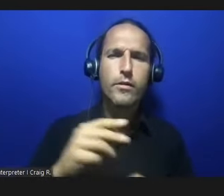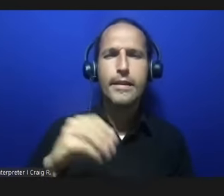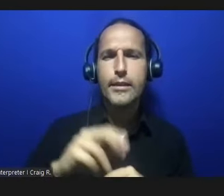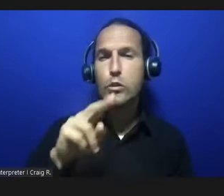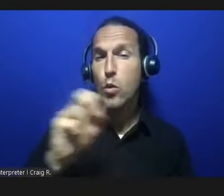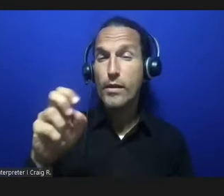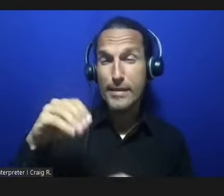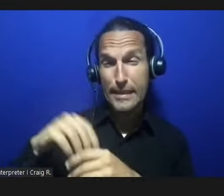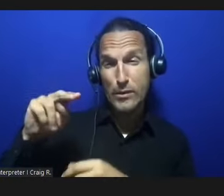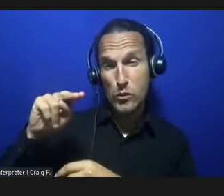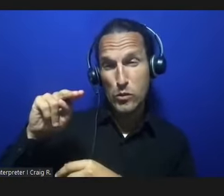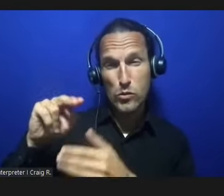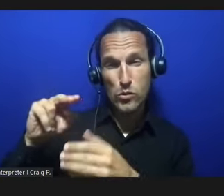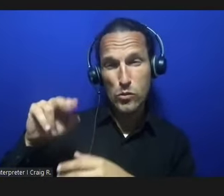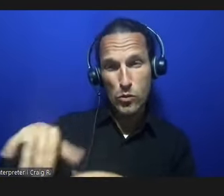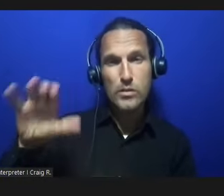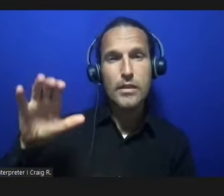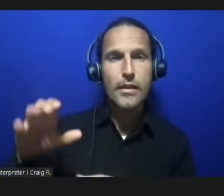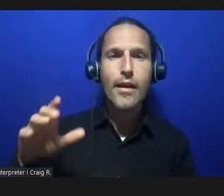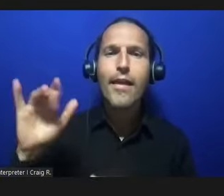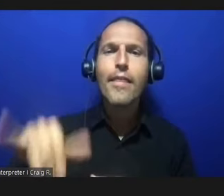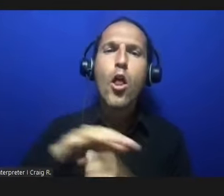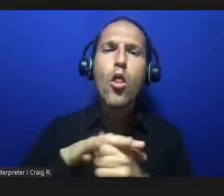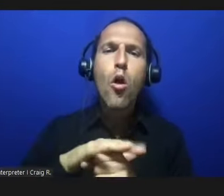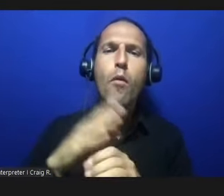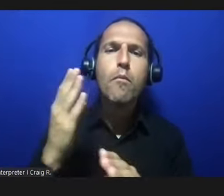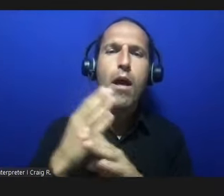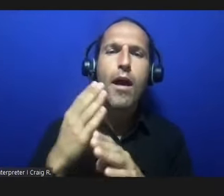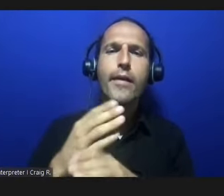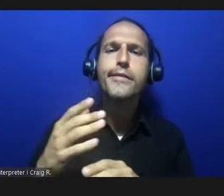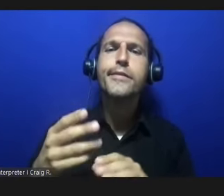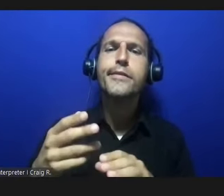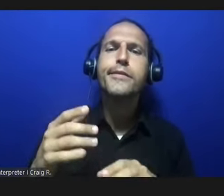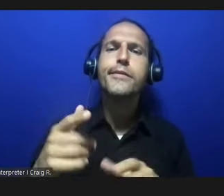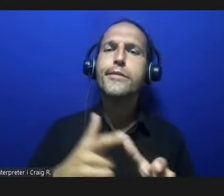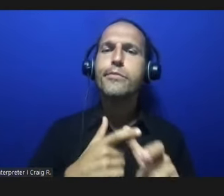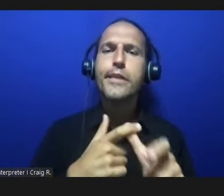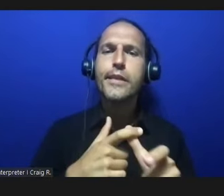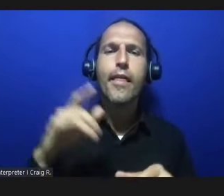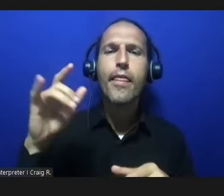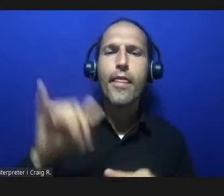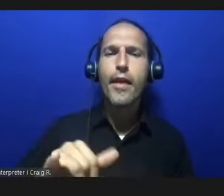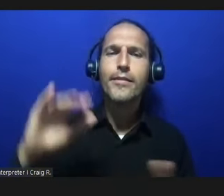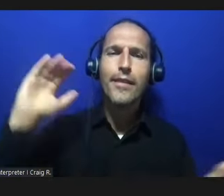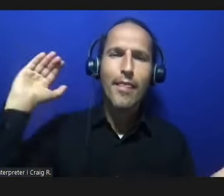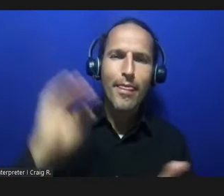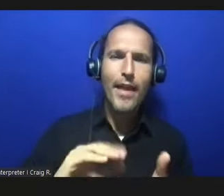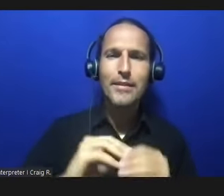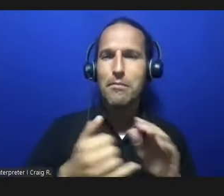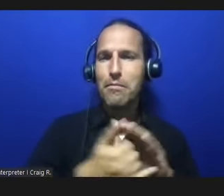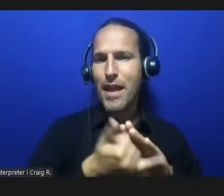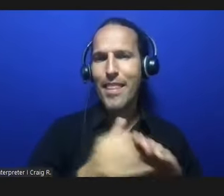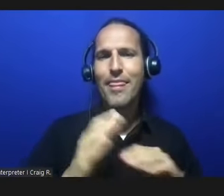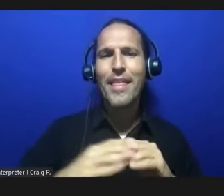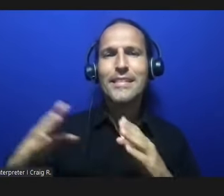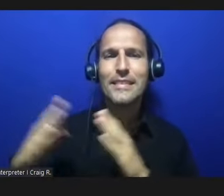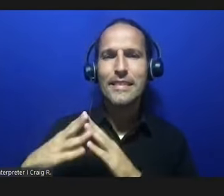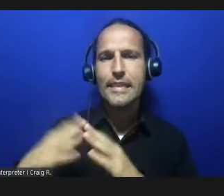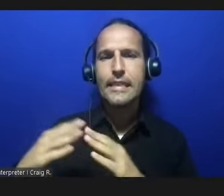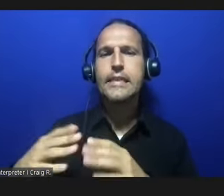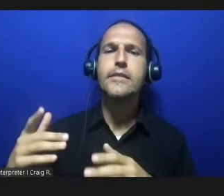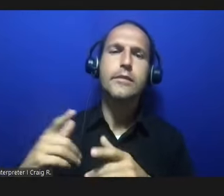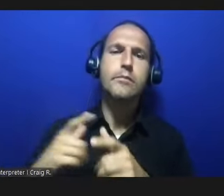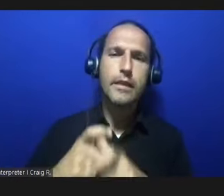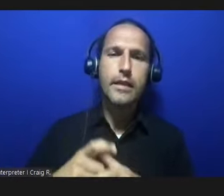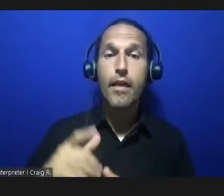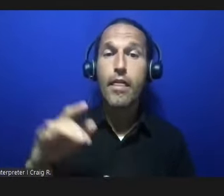States. Local bus speeds in Manhattan are on average 7% slower than citywide speeds. Between 2010 and 2018,